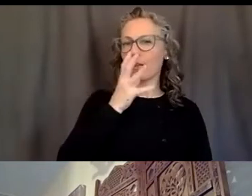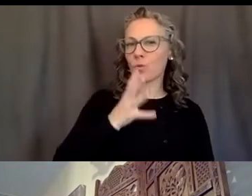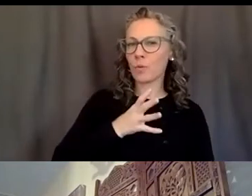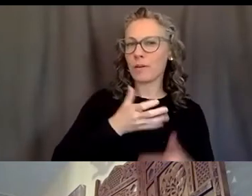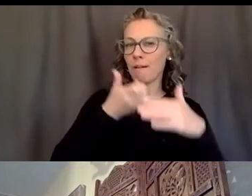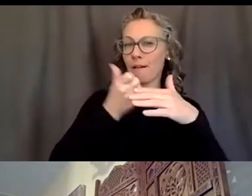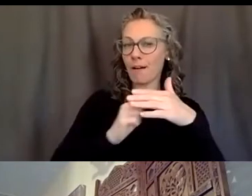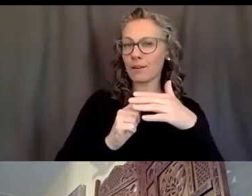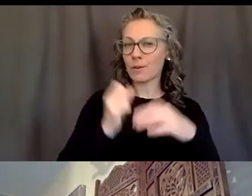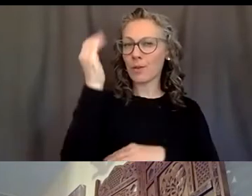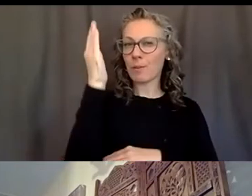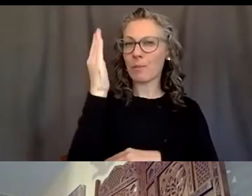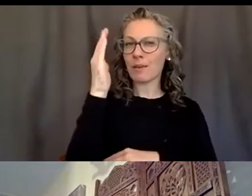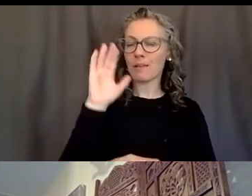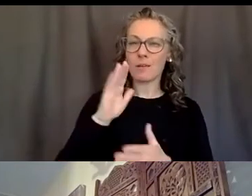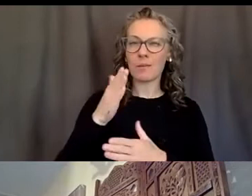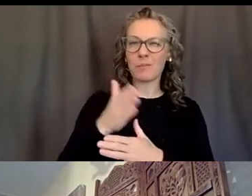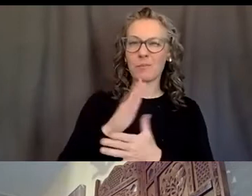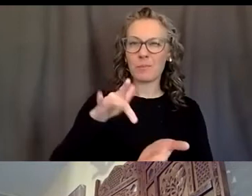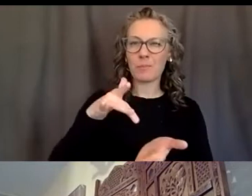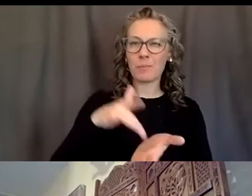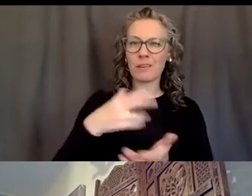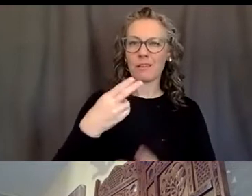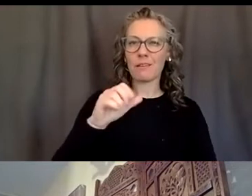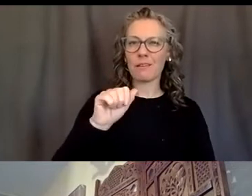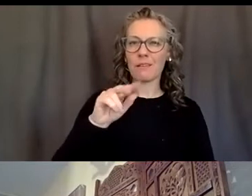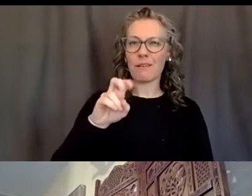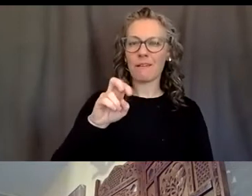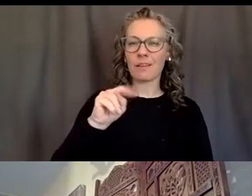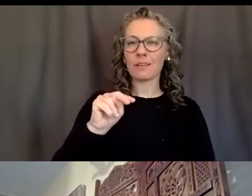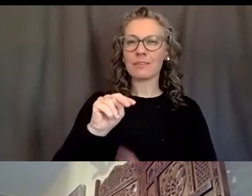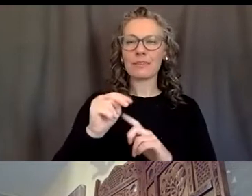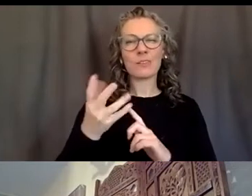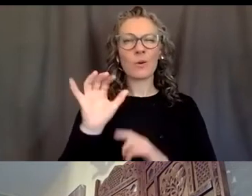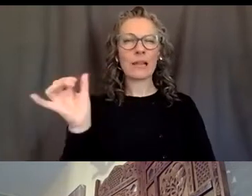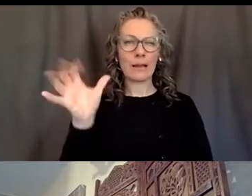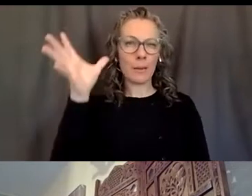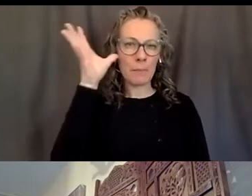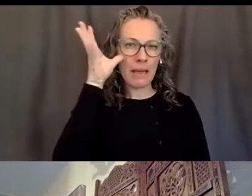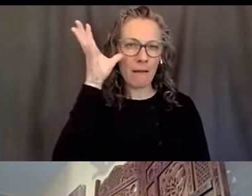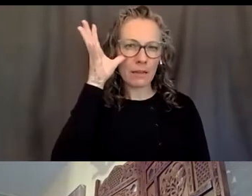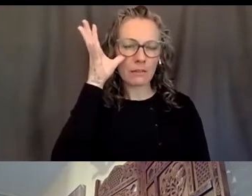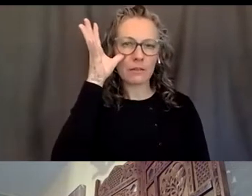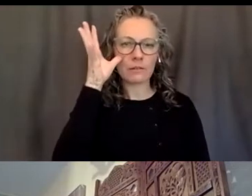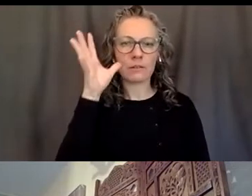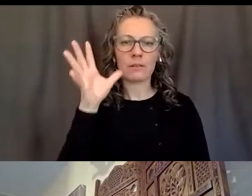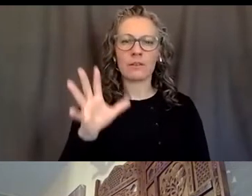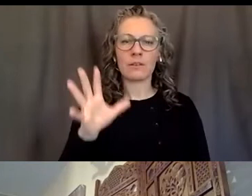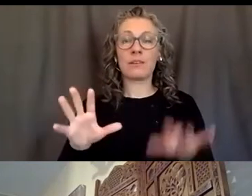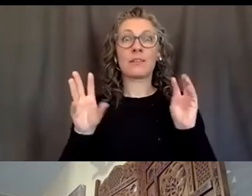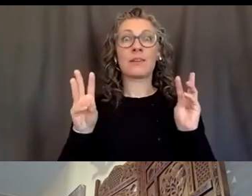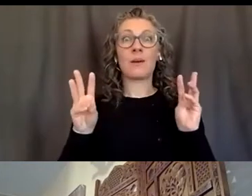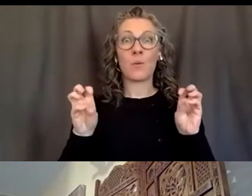is a parental image. So I just wanted to share with you that it is a wow, the